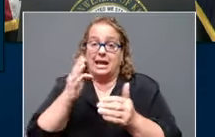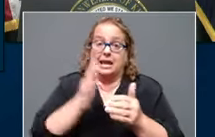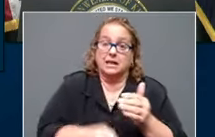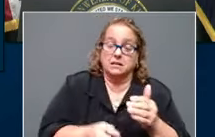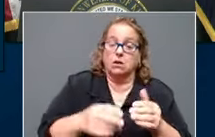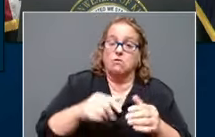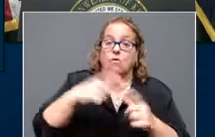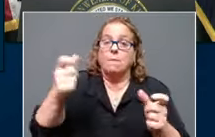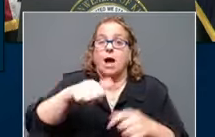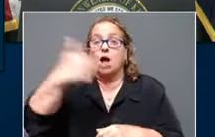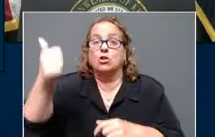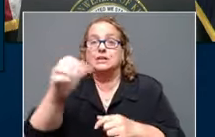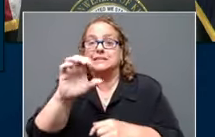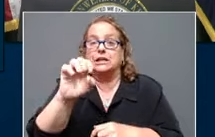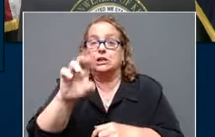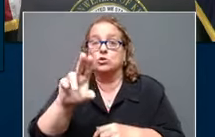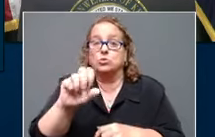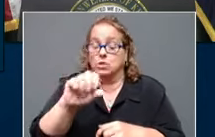today.